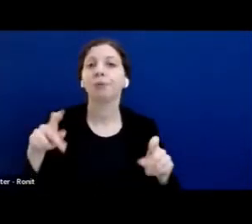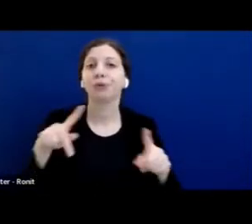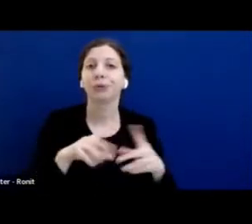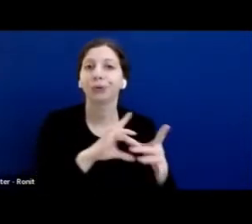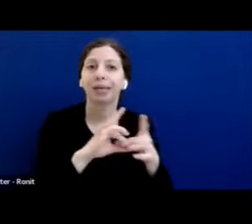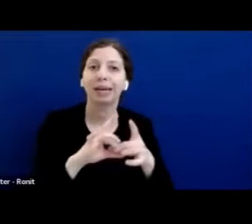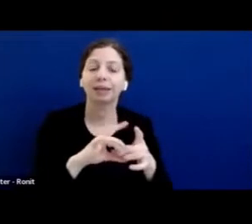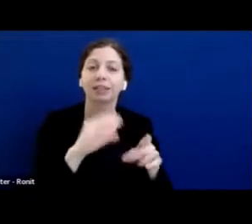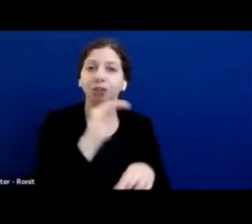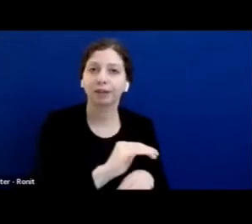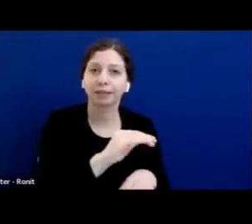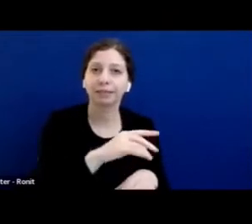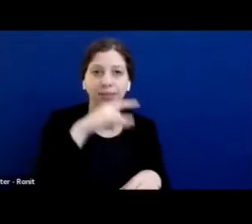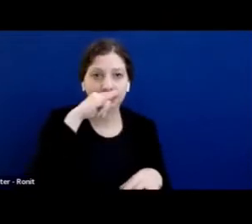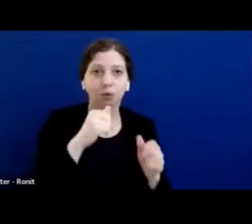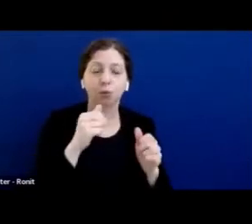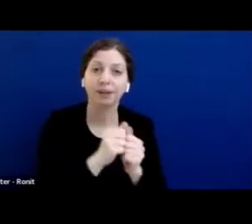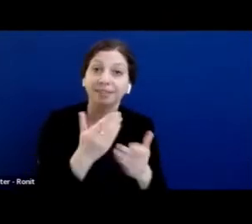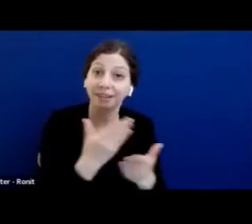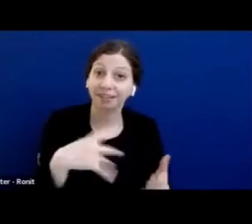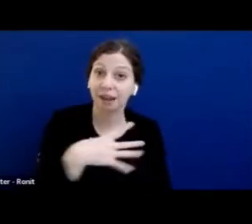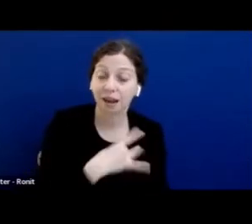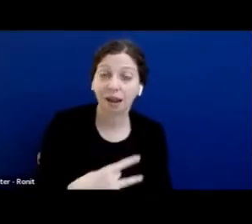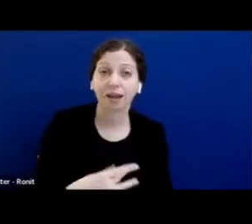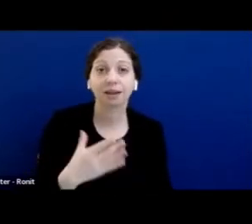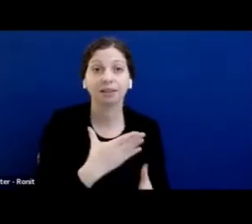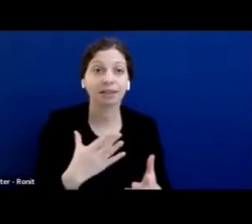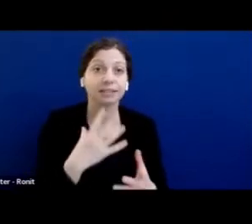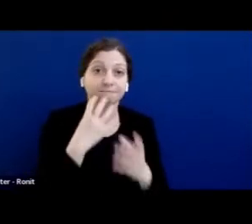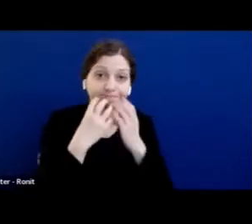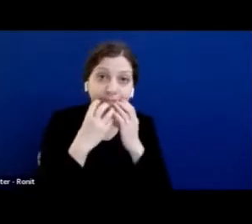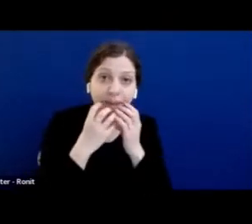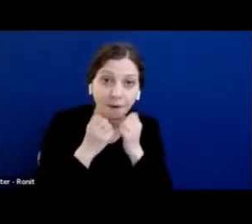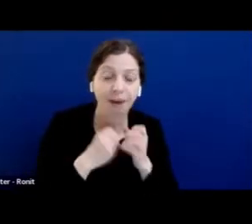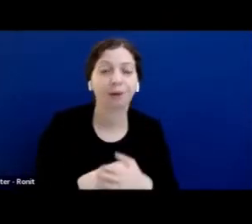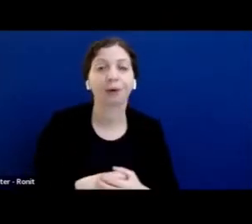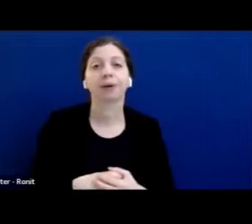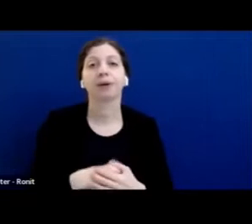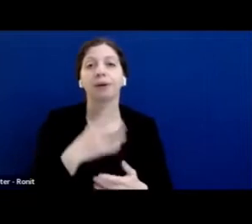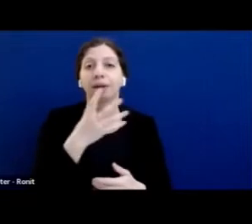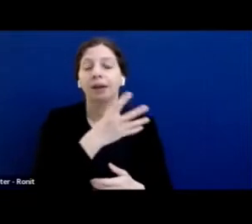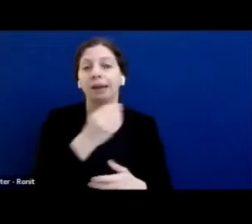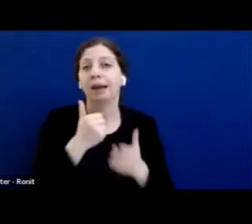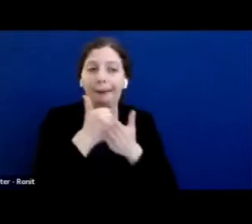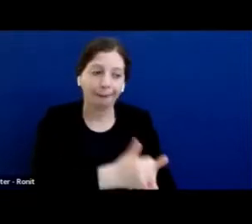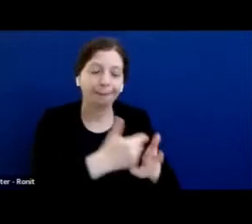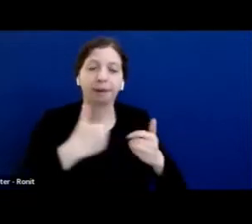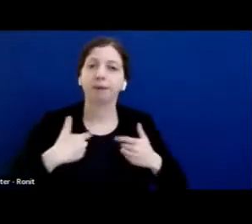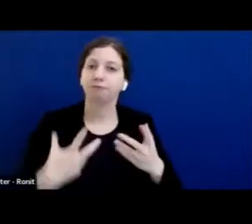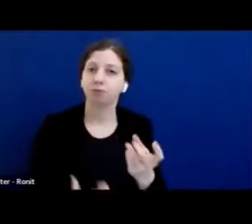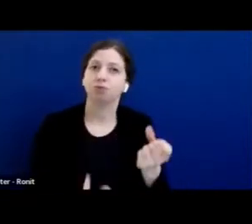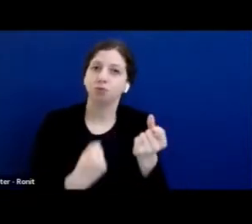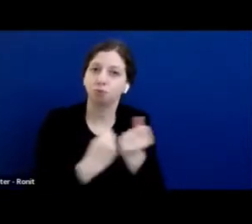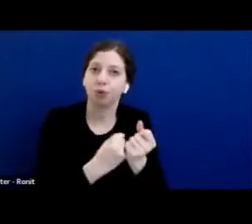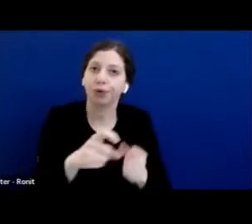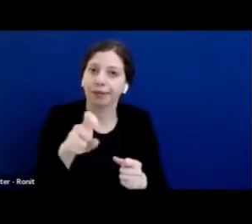with things that they like, things that they're passionate about, things that they care about, and help them have the support that they